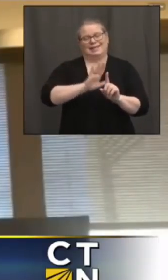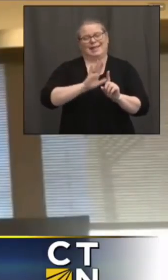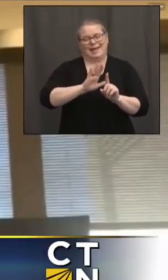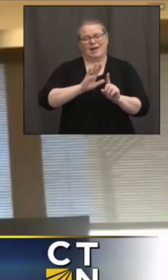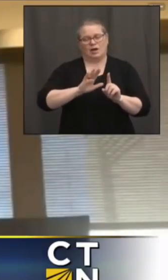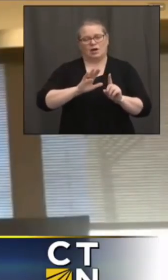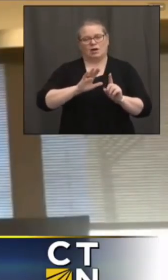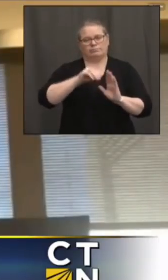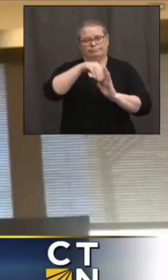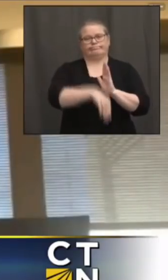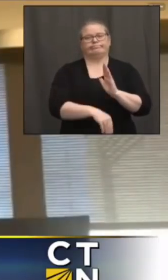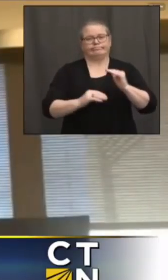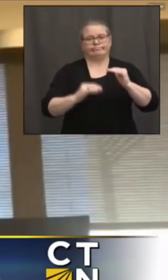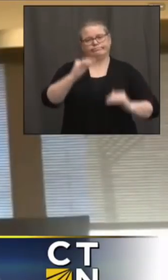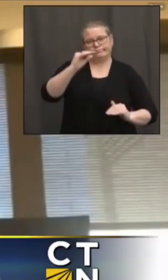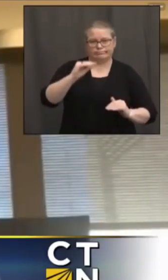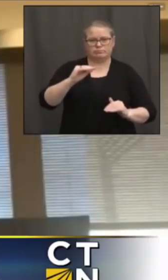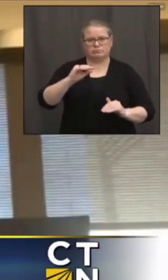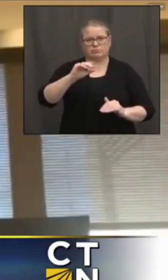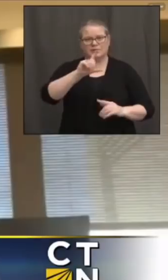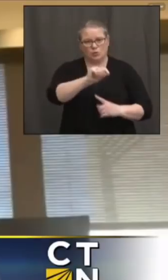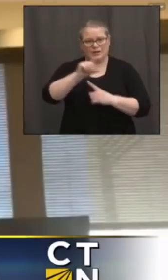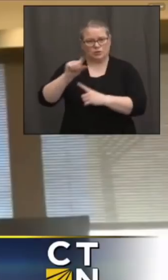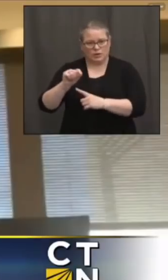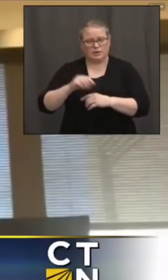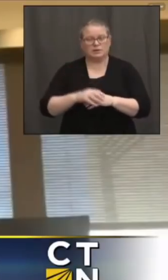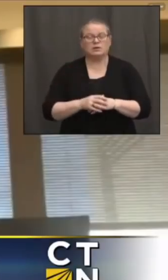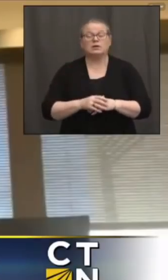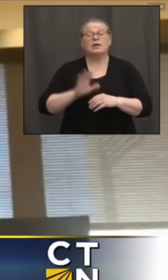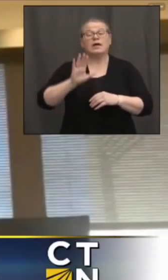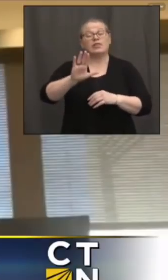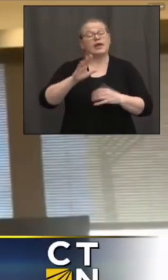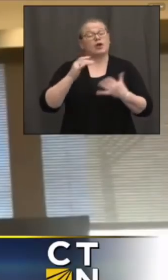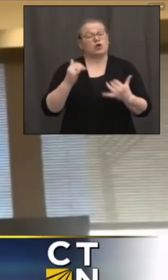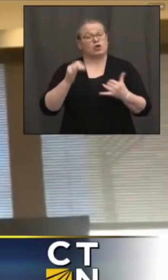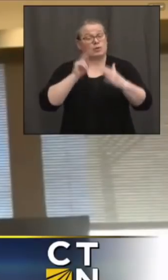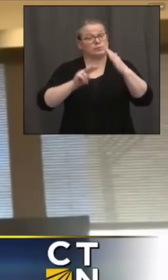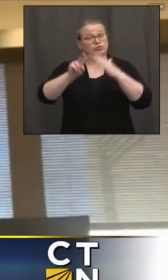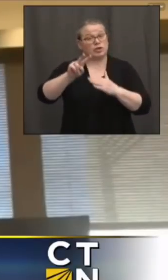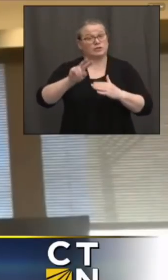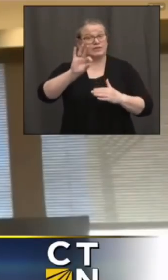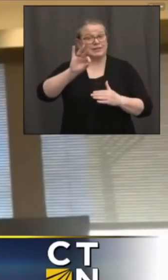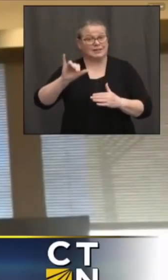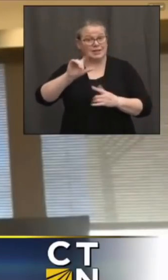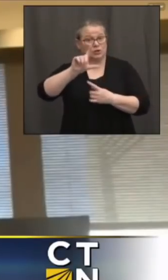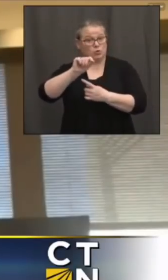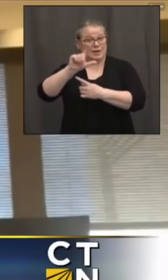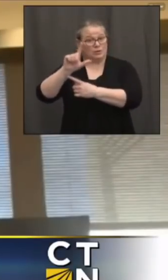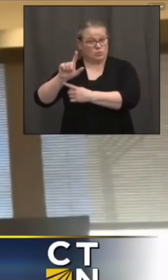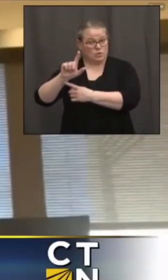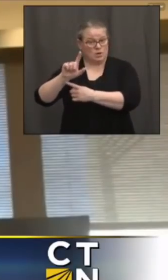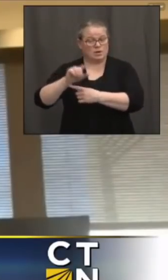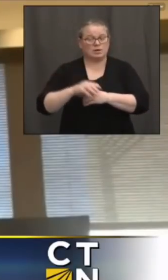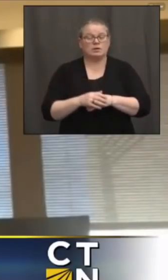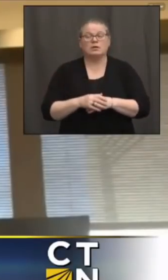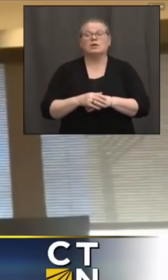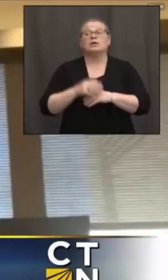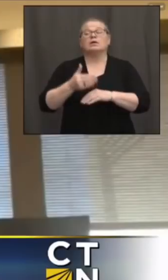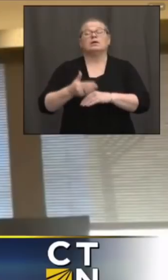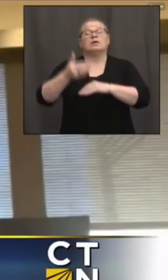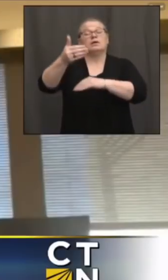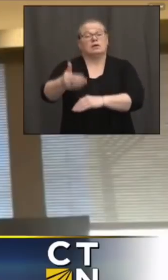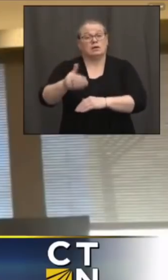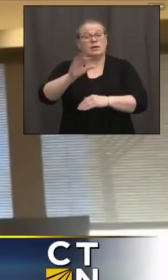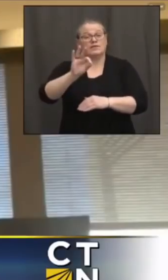We didn't have a deficiency bill, and their current projections for fiscal 21. And then as we go into fiscal